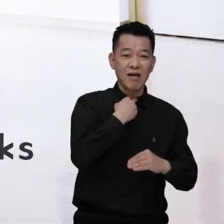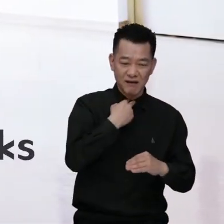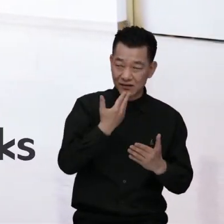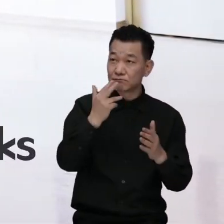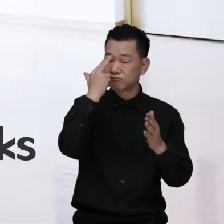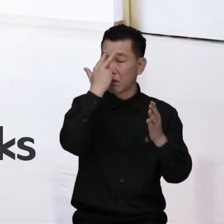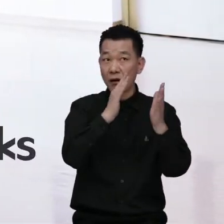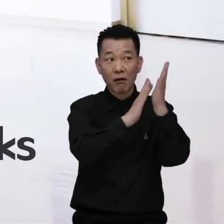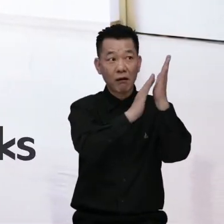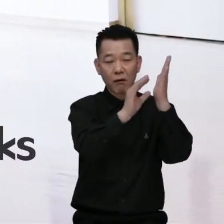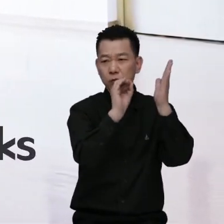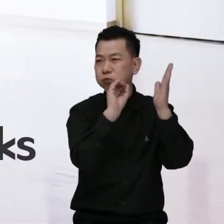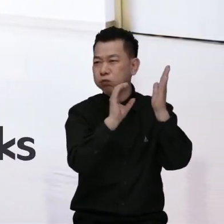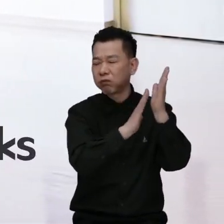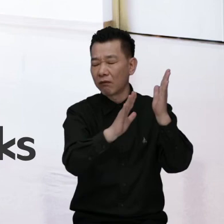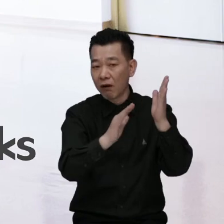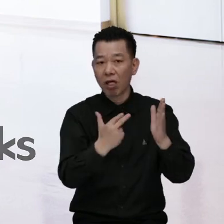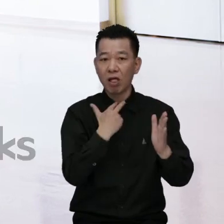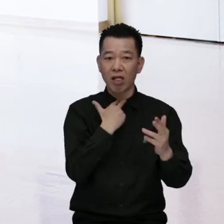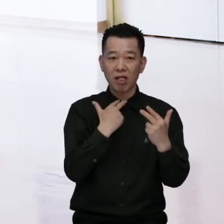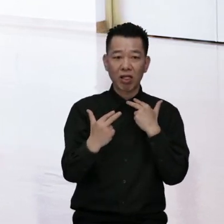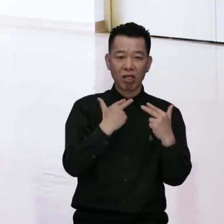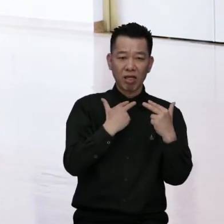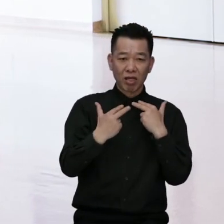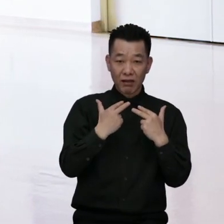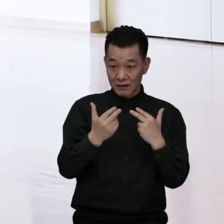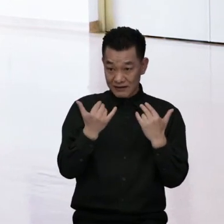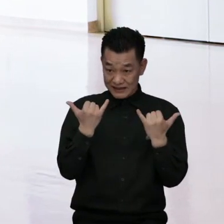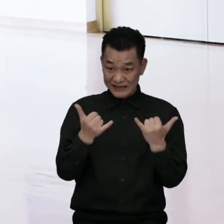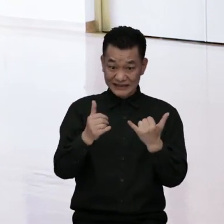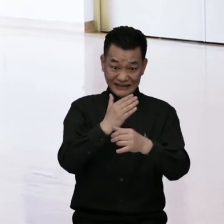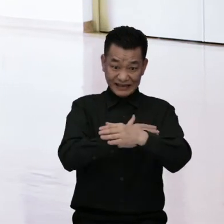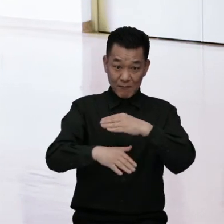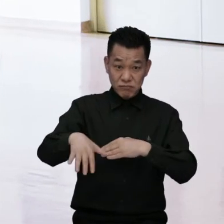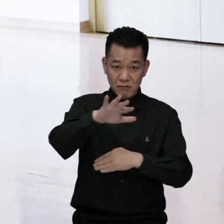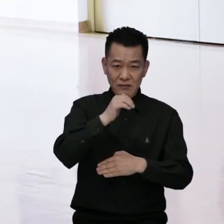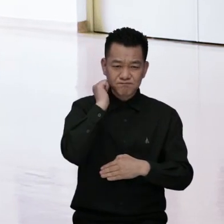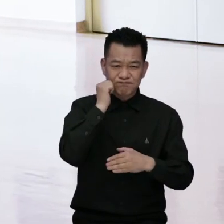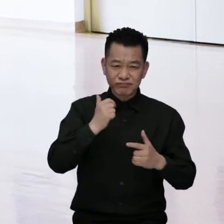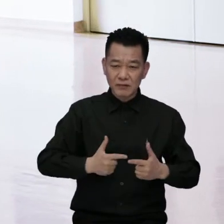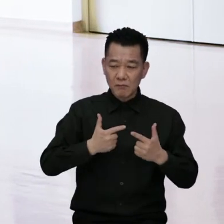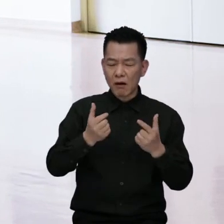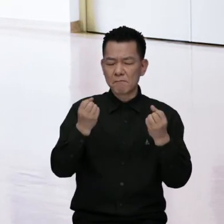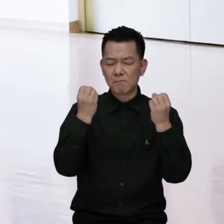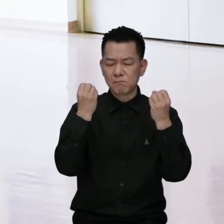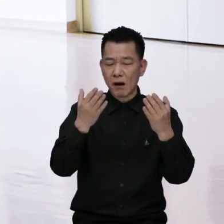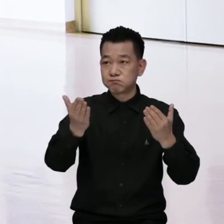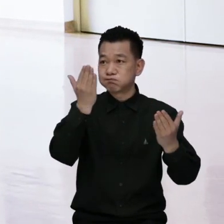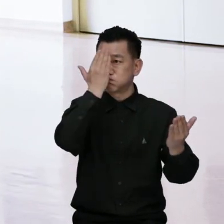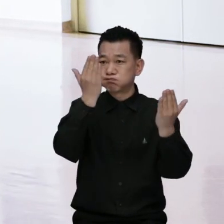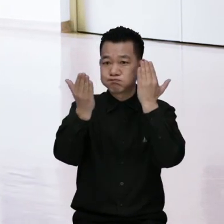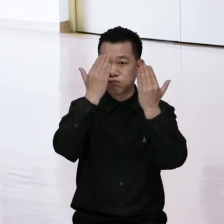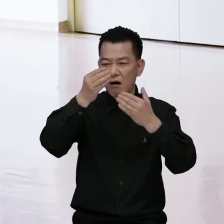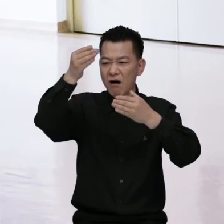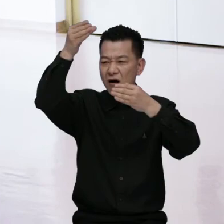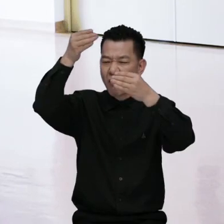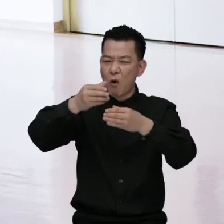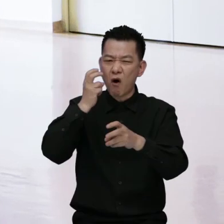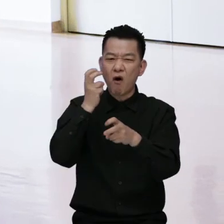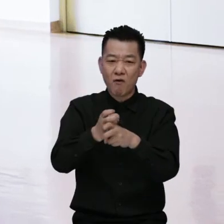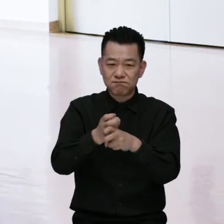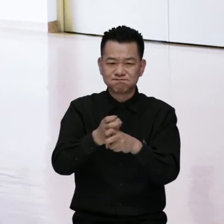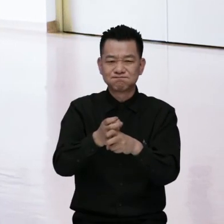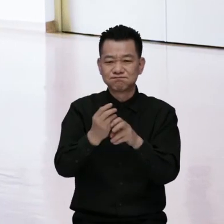or in a building that has no braille blocks. Persons with disabilities encounter countless obstacles in